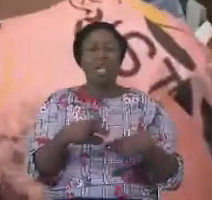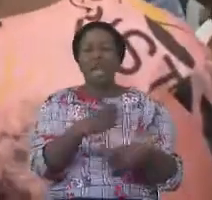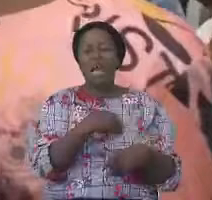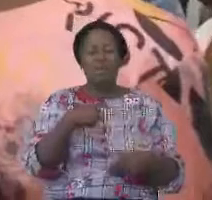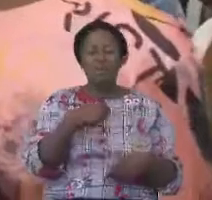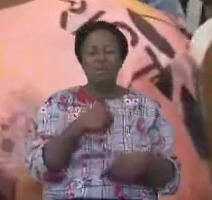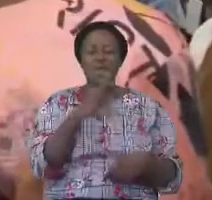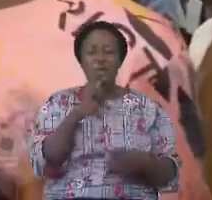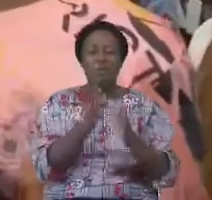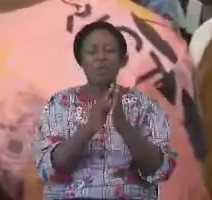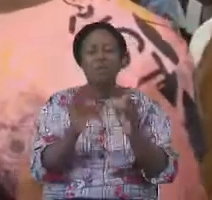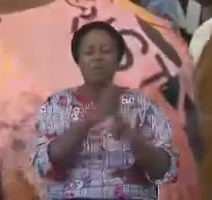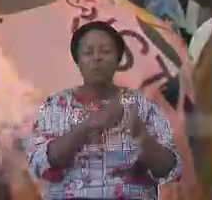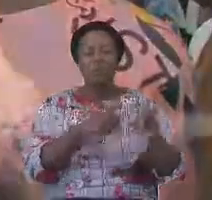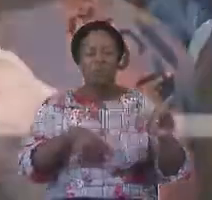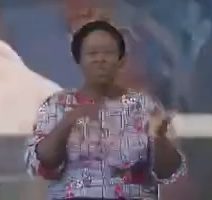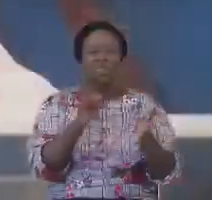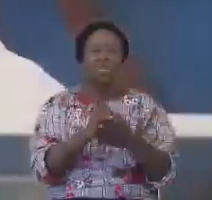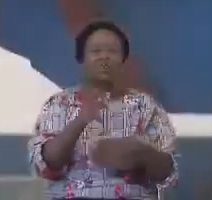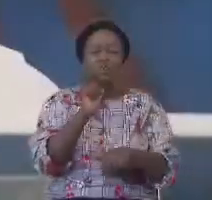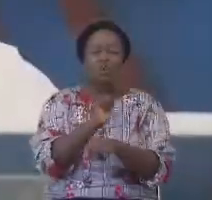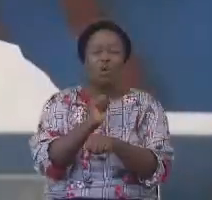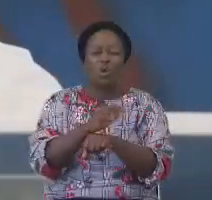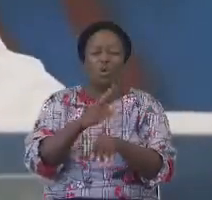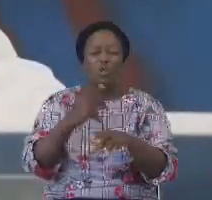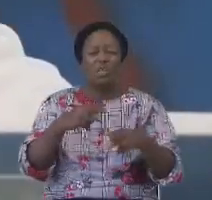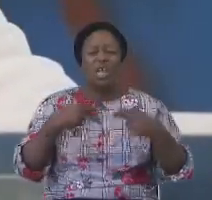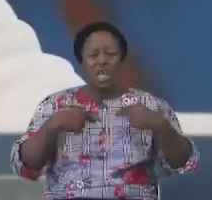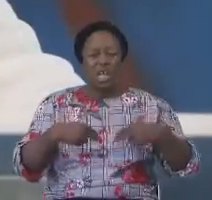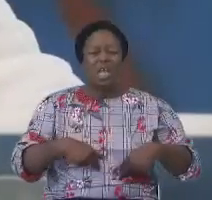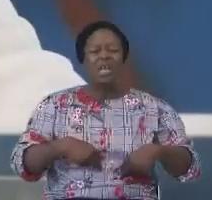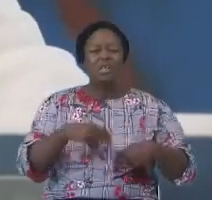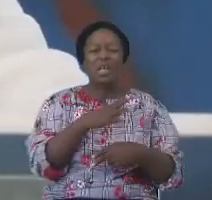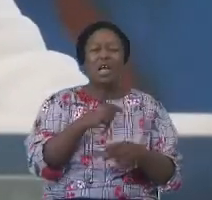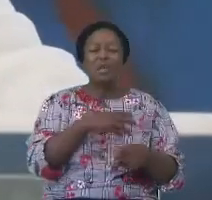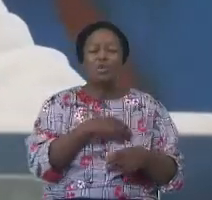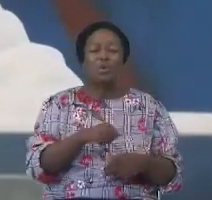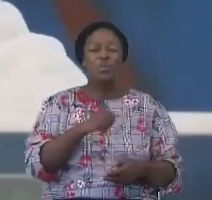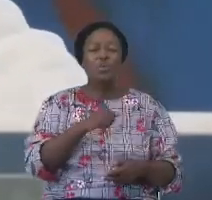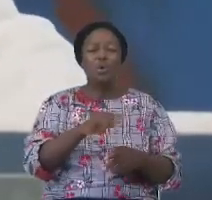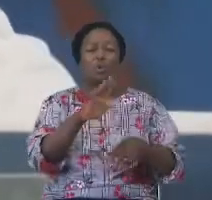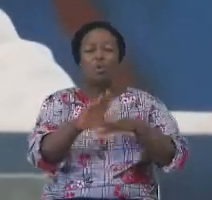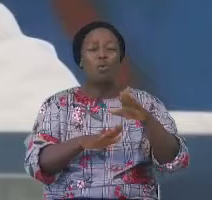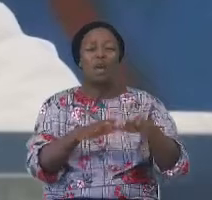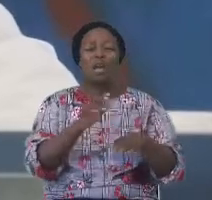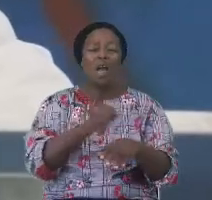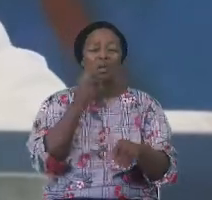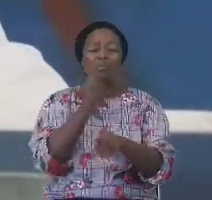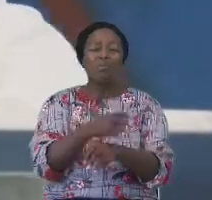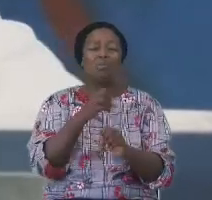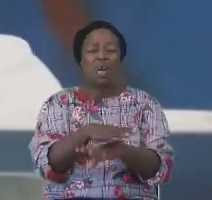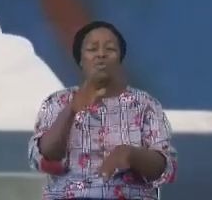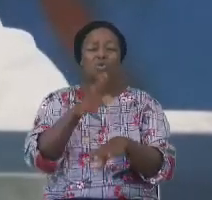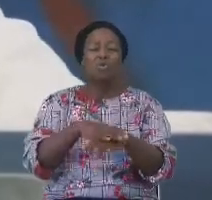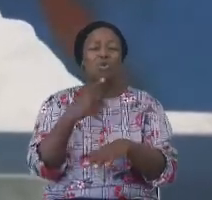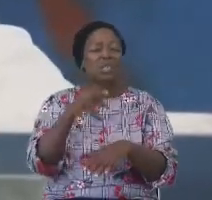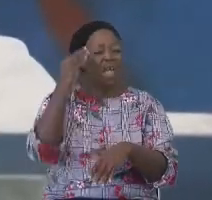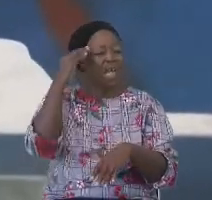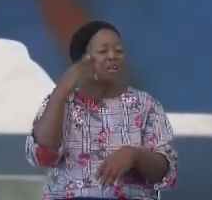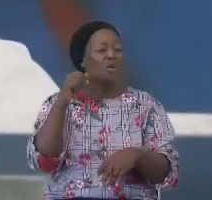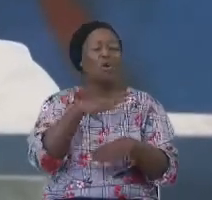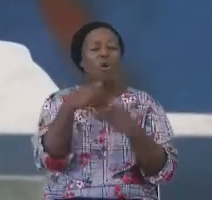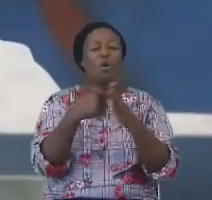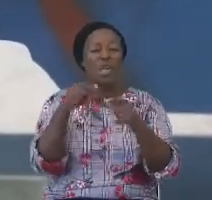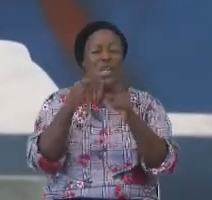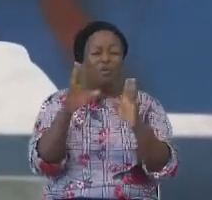all the needs of every life our prayer lords that will walk on the head of every enemy our